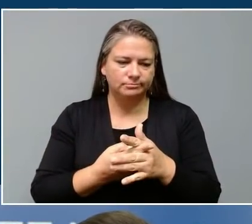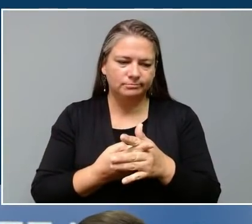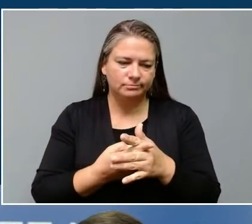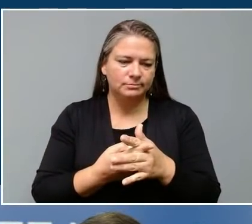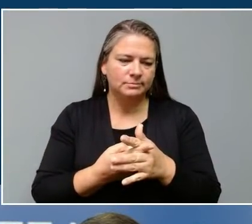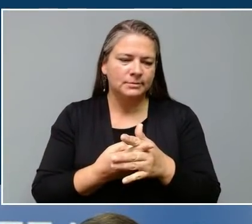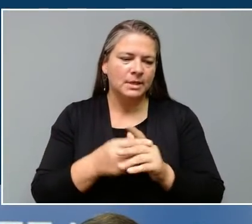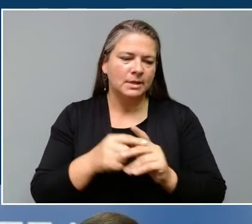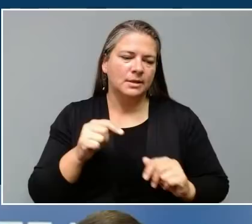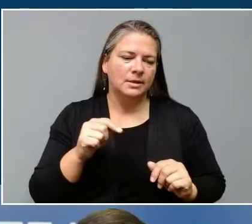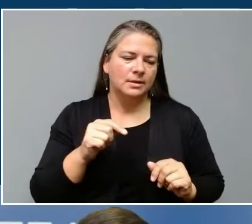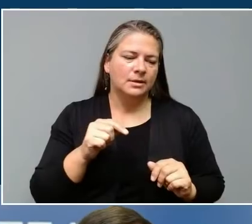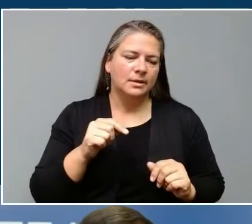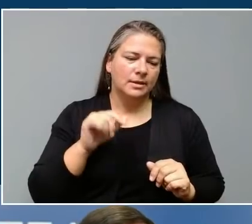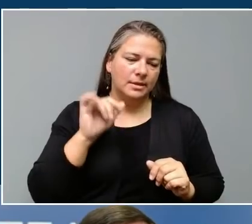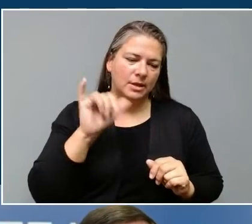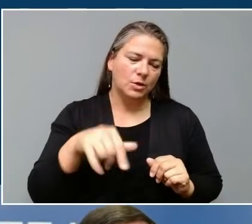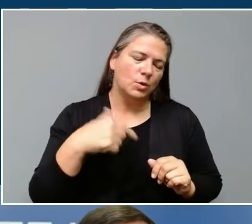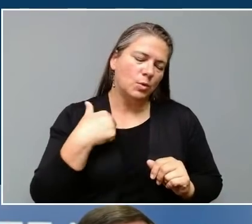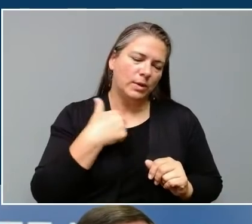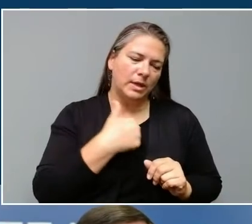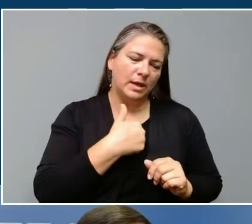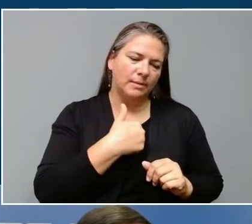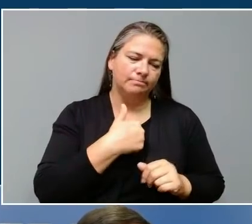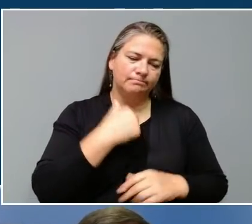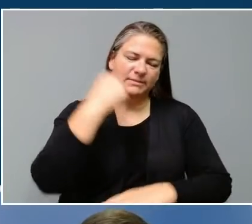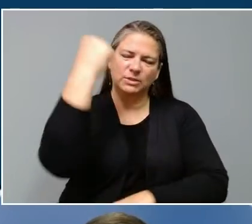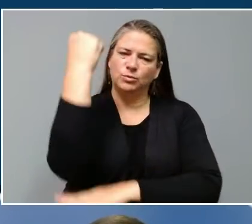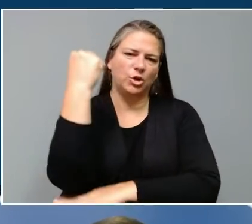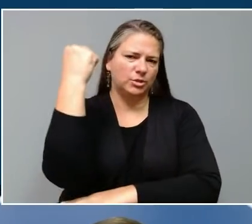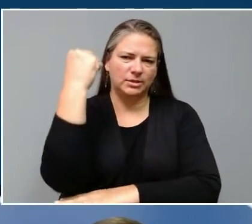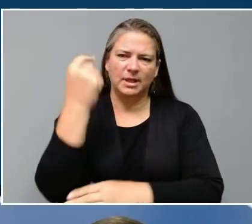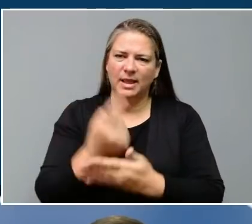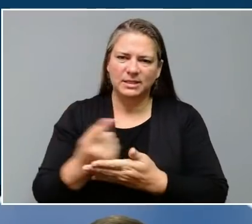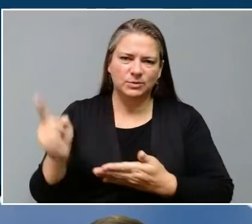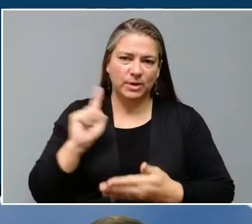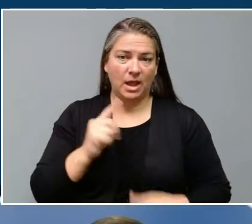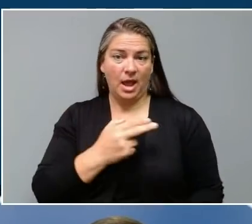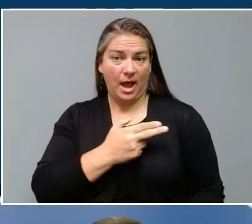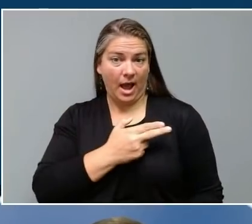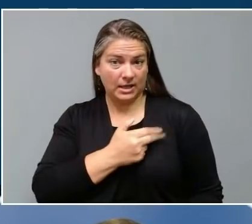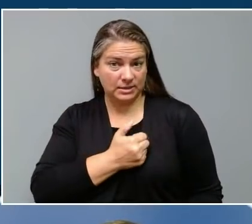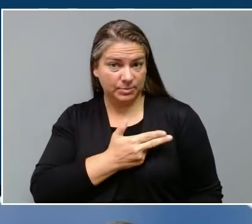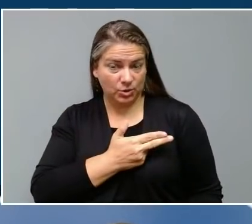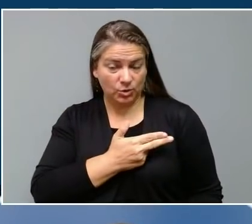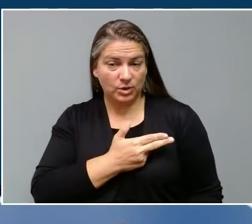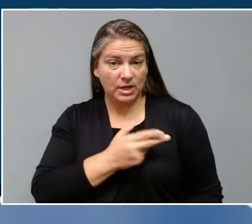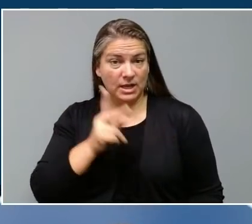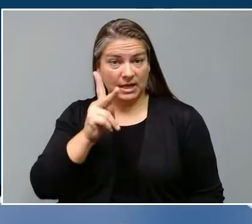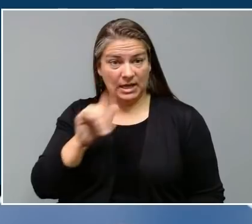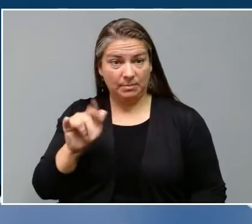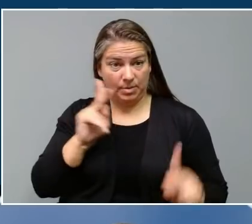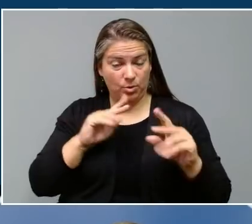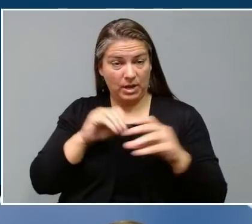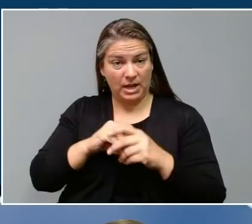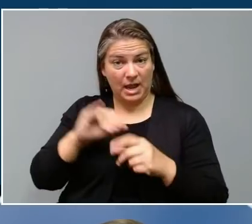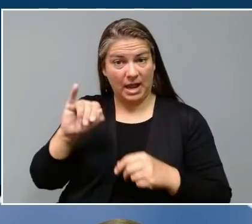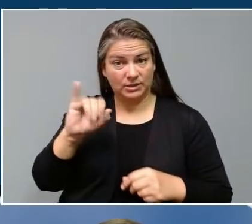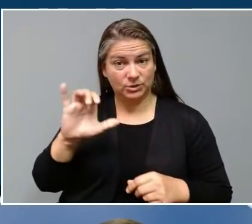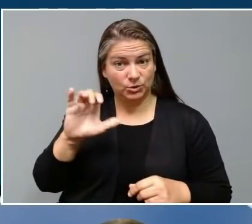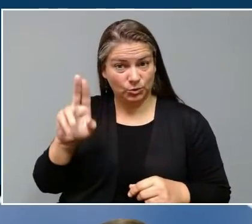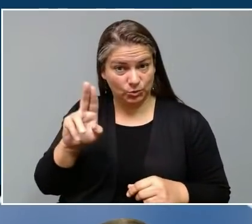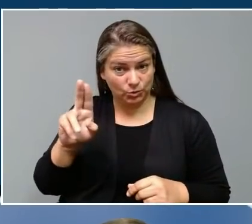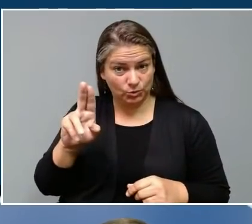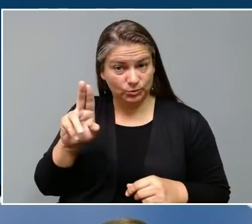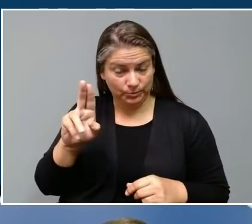While not up here, we set records this last week in hospitalizations, in Kentuckians in the ICU, and in